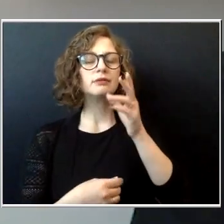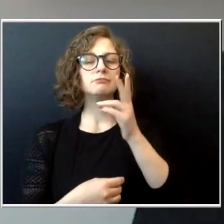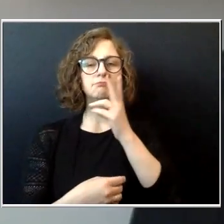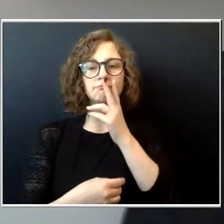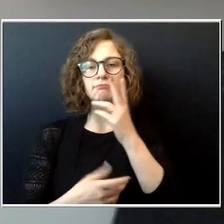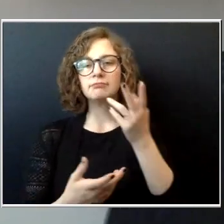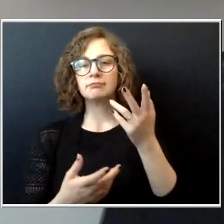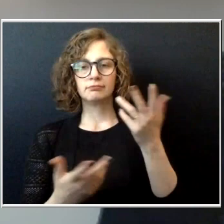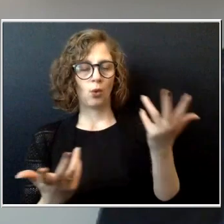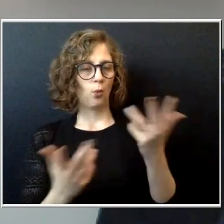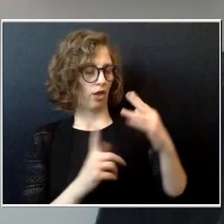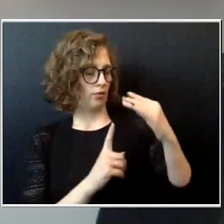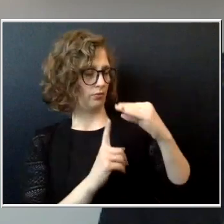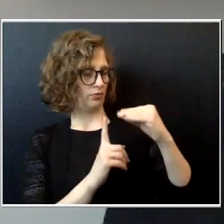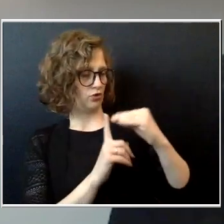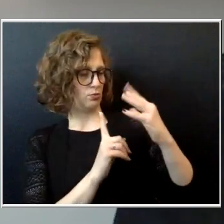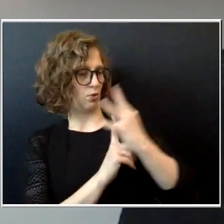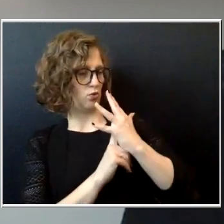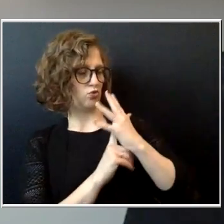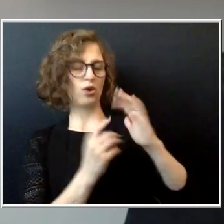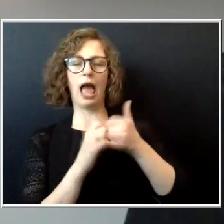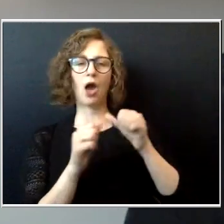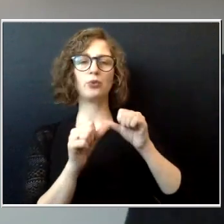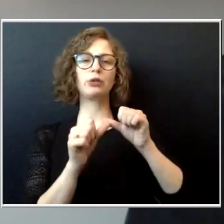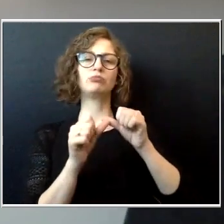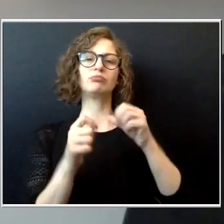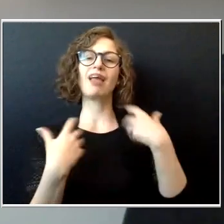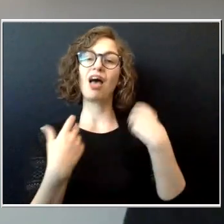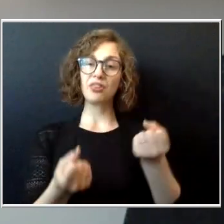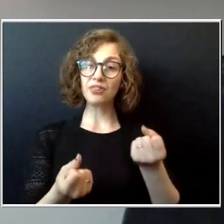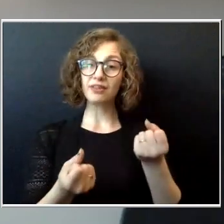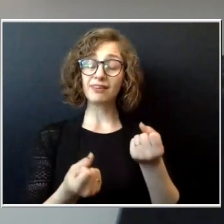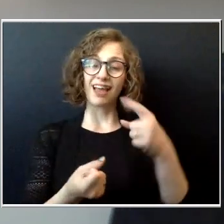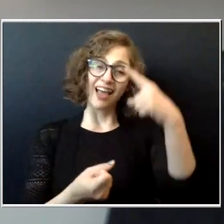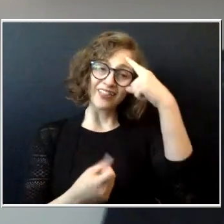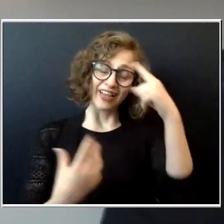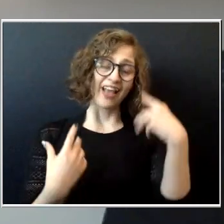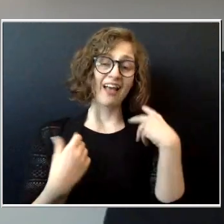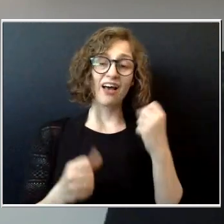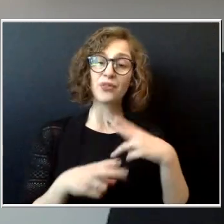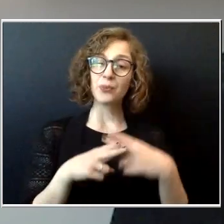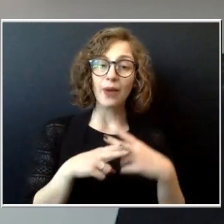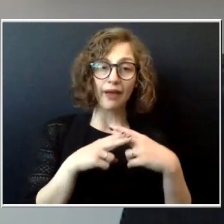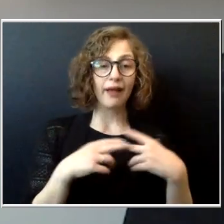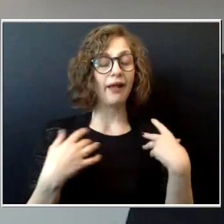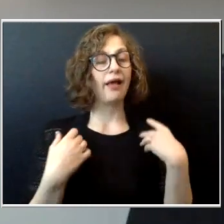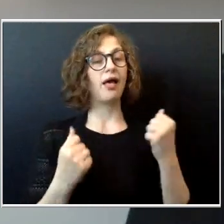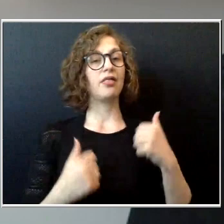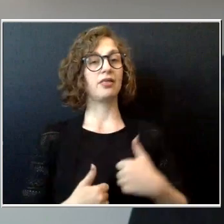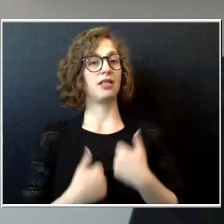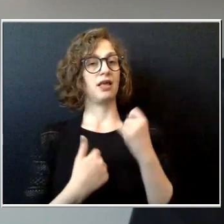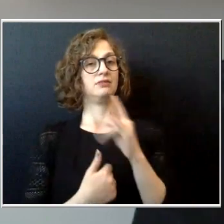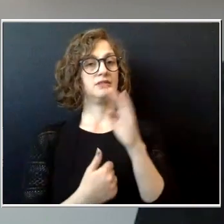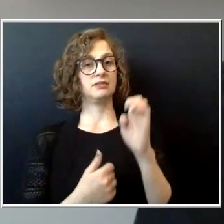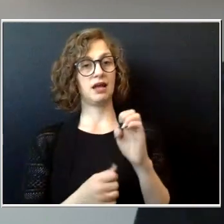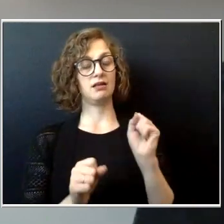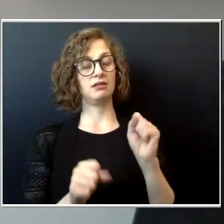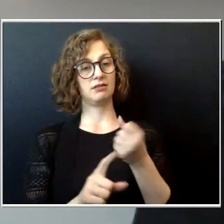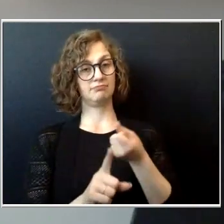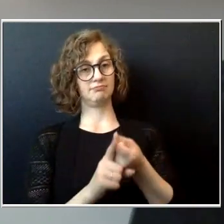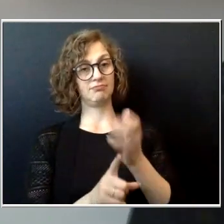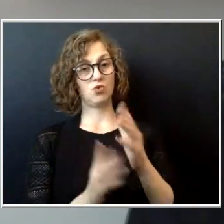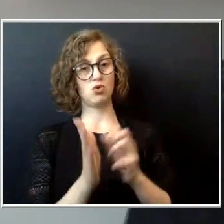healthy. And I think keeping healthy weight, healthy lifestyle, not only affects cancer risk, but it also